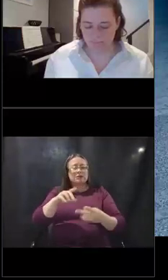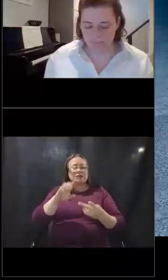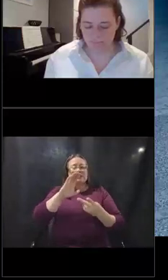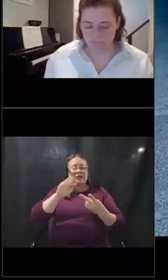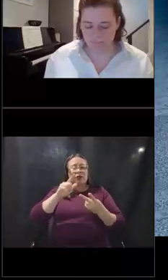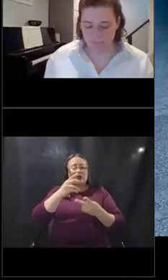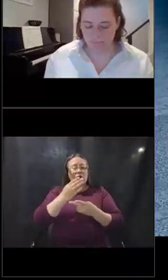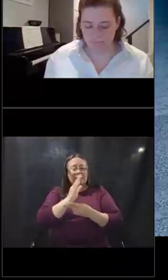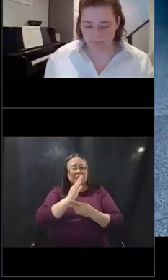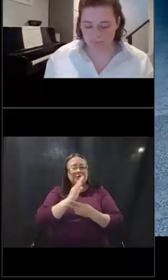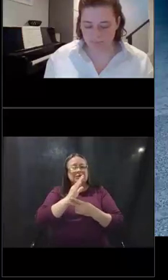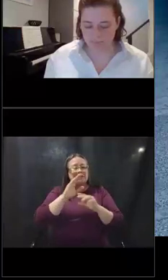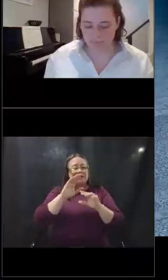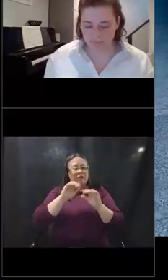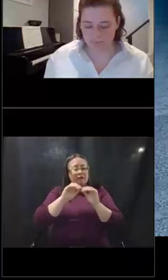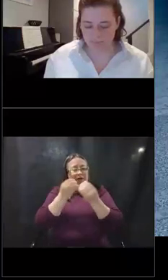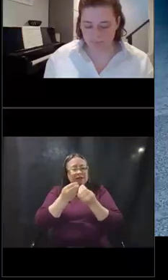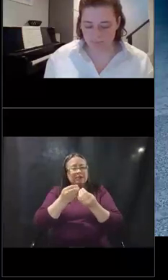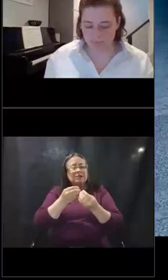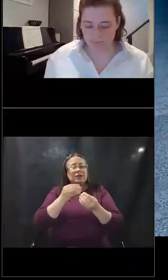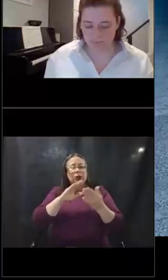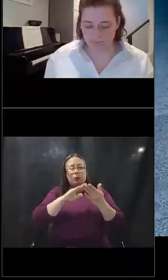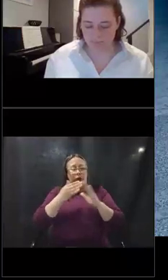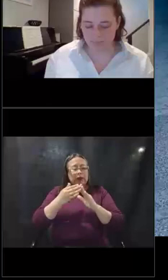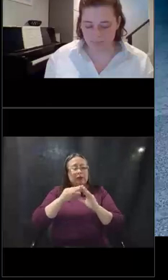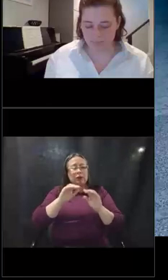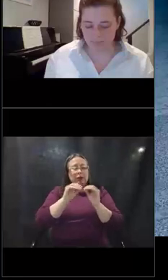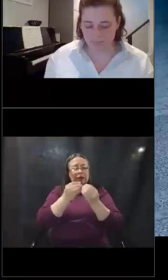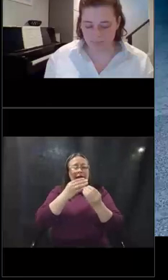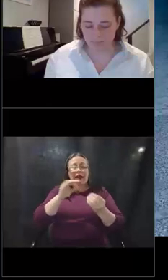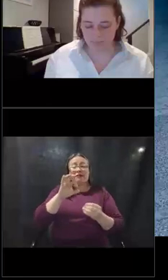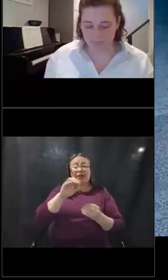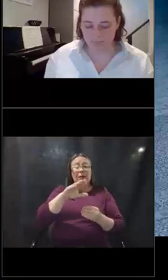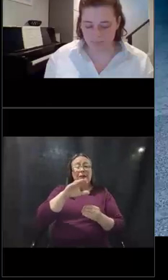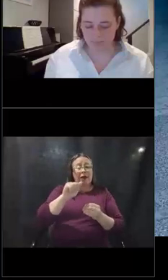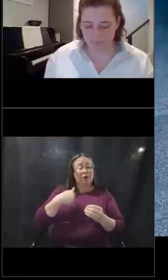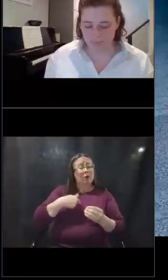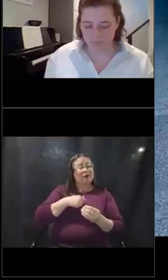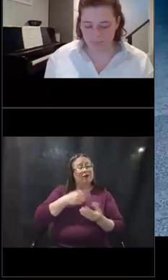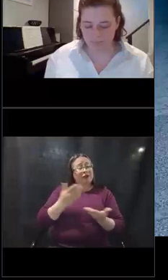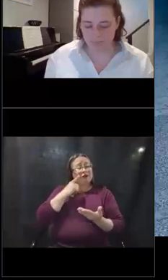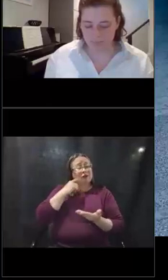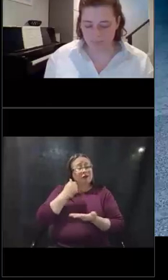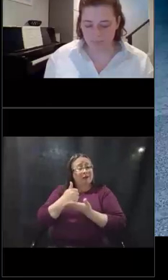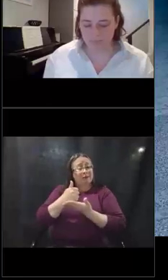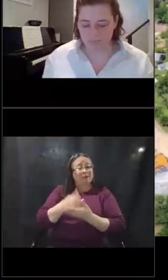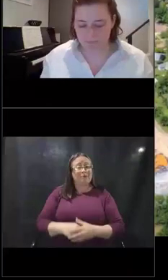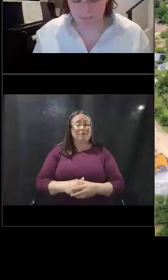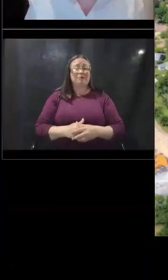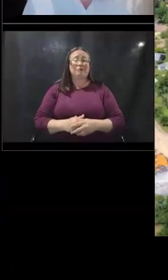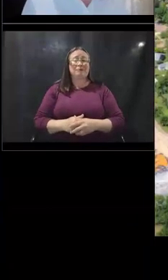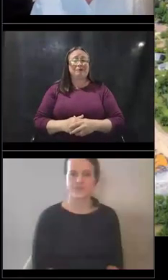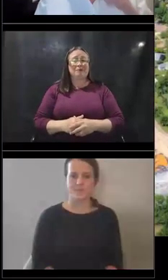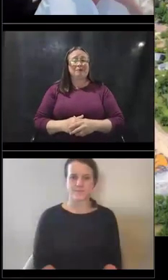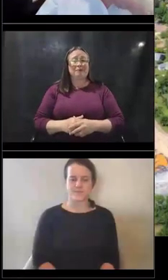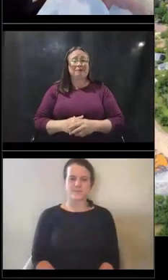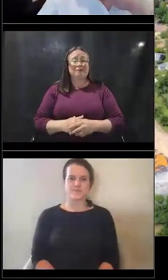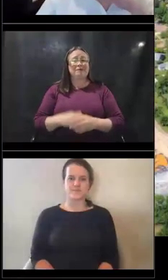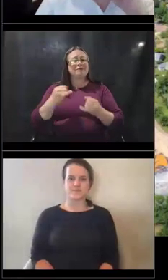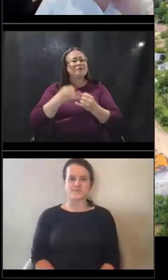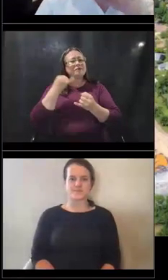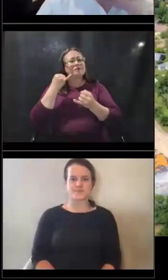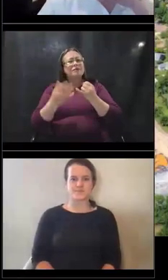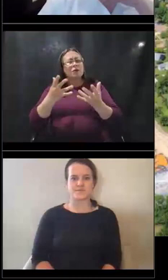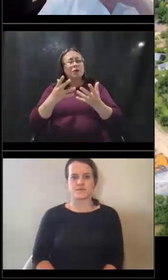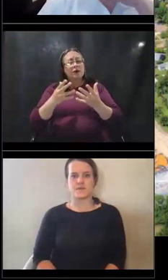community and civil rights organizations, and FEMA, we are here to assess. So, next slide, please. Finally, we wanted